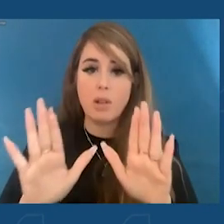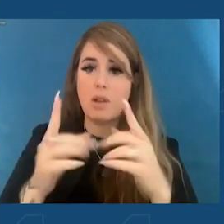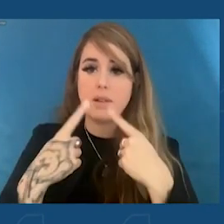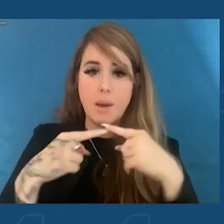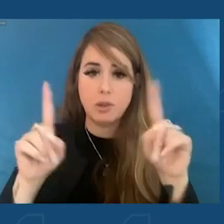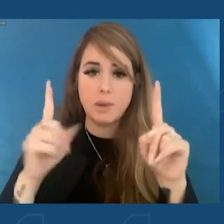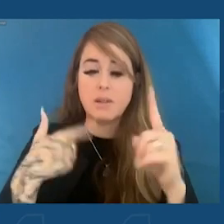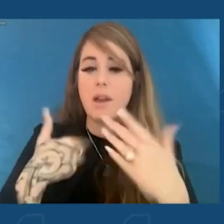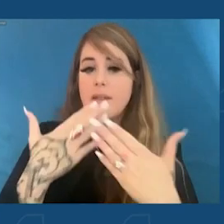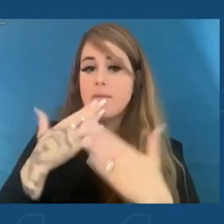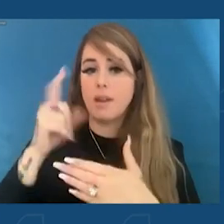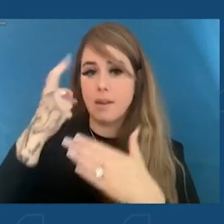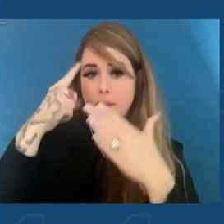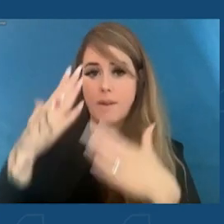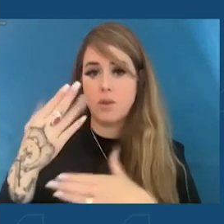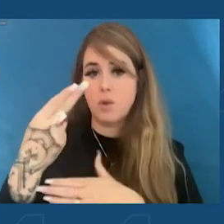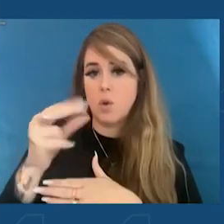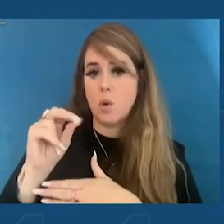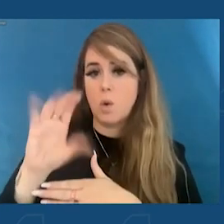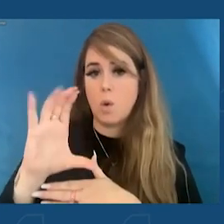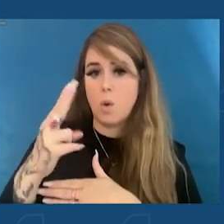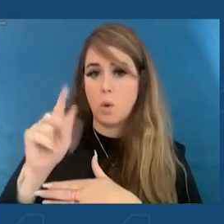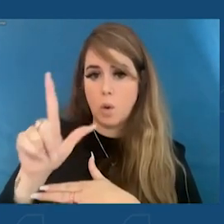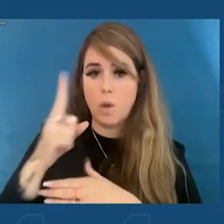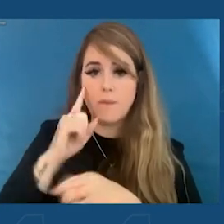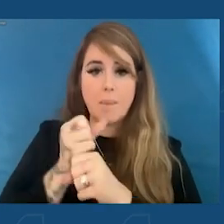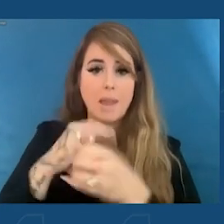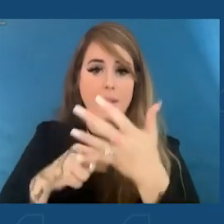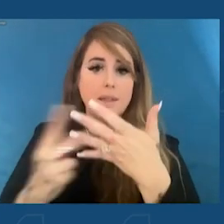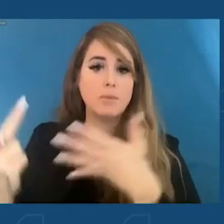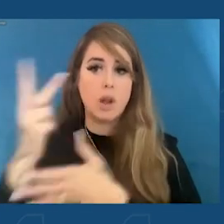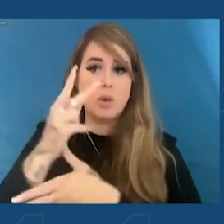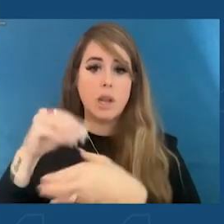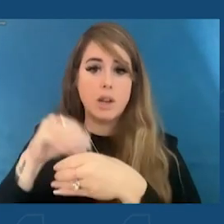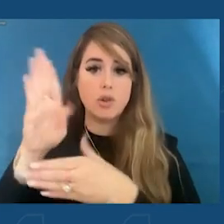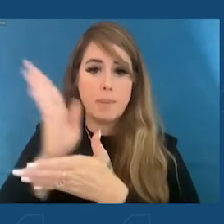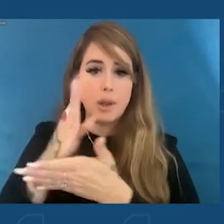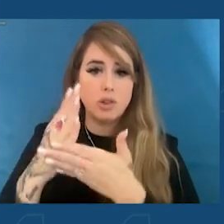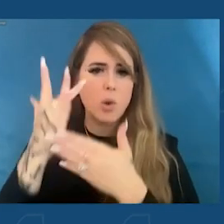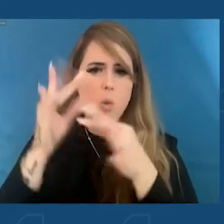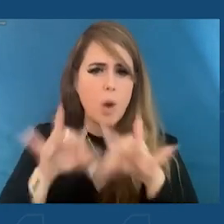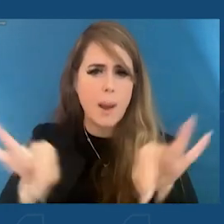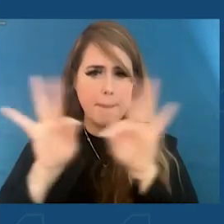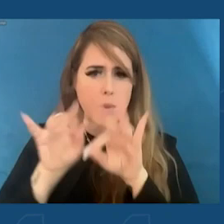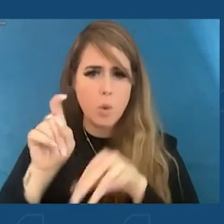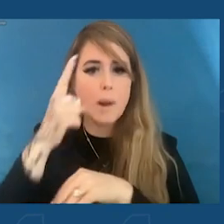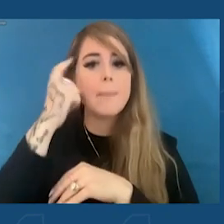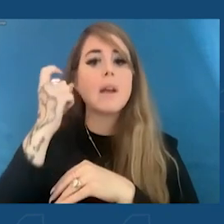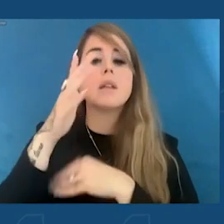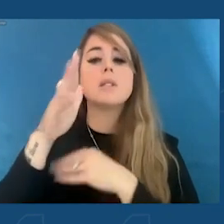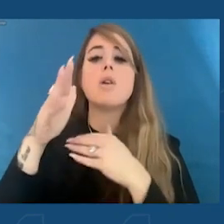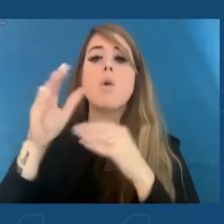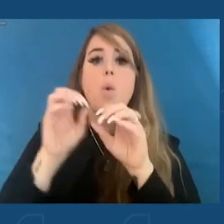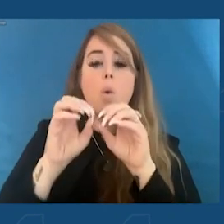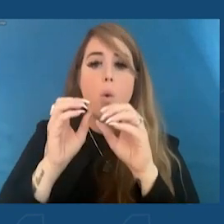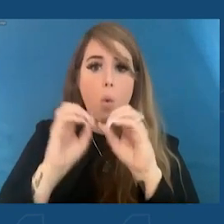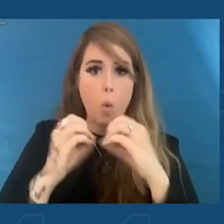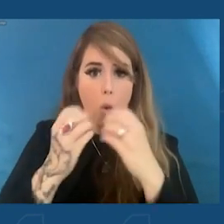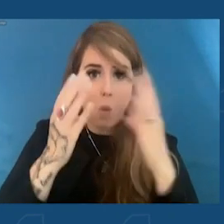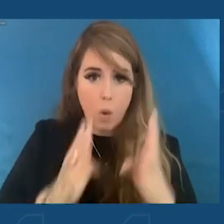thank Governor Hochul for making this a priority in her budget. And why is it so important? Because organized labor